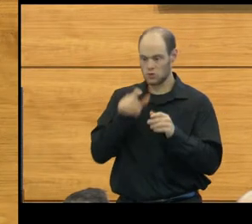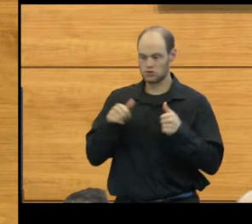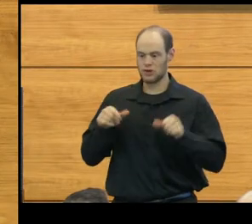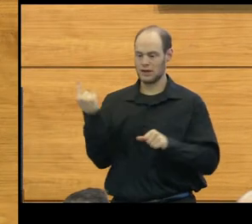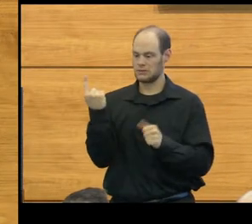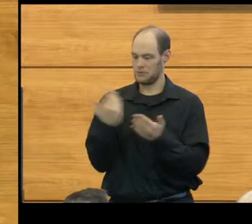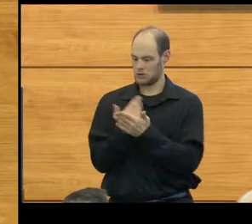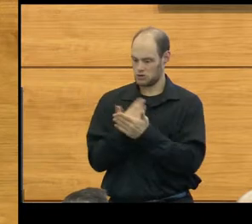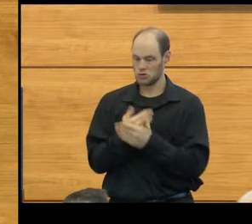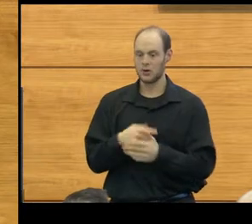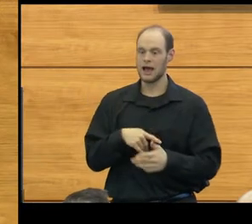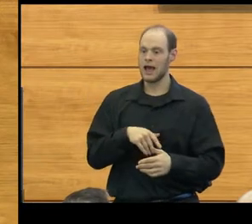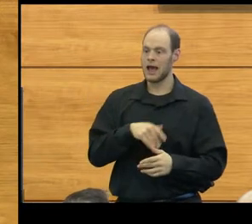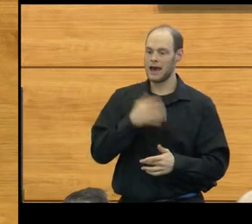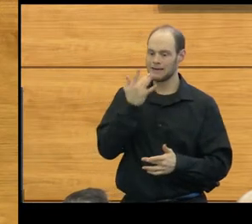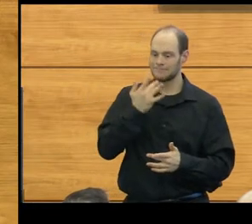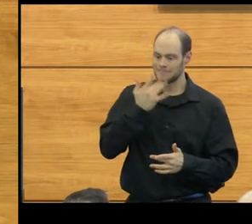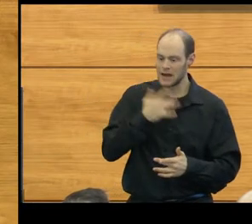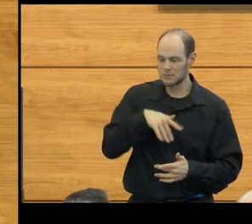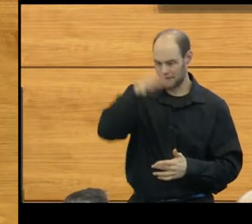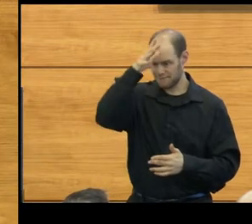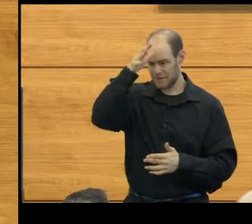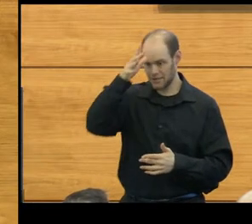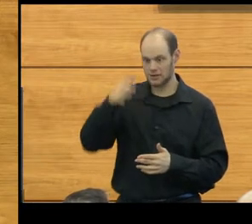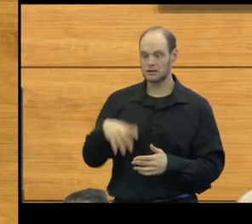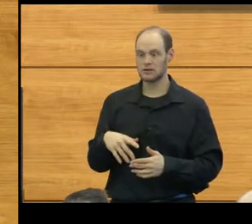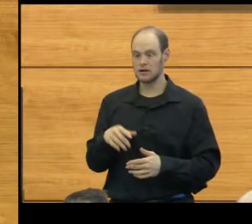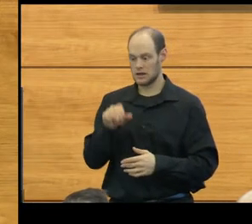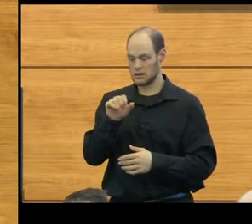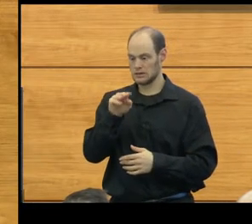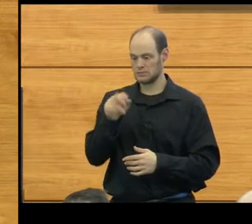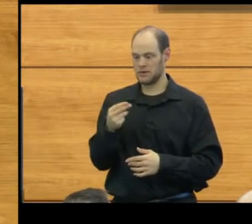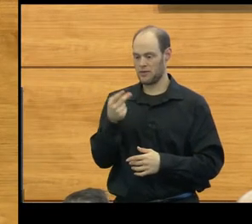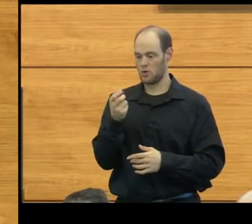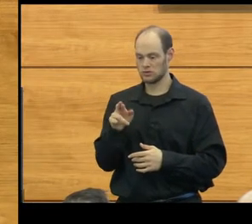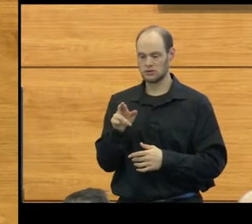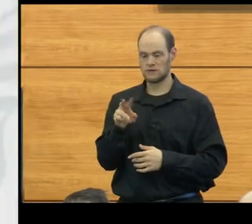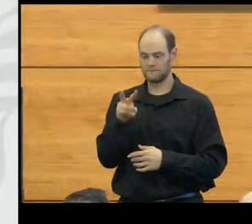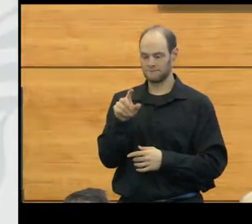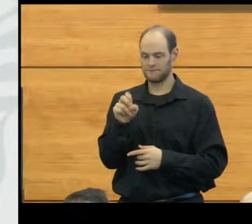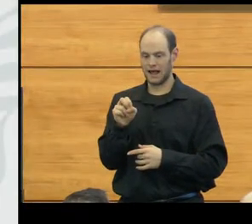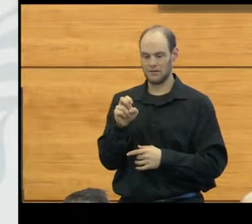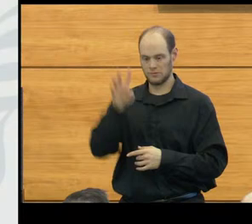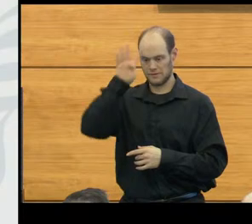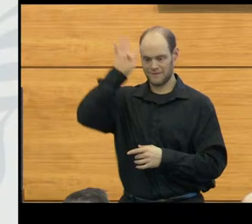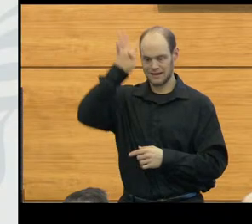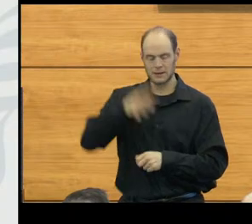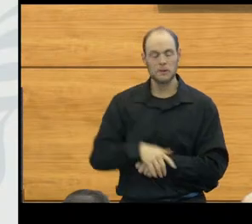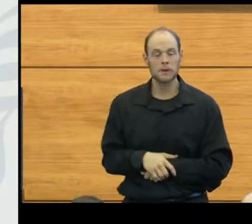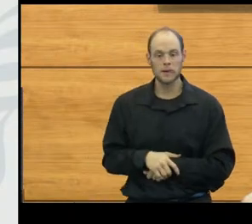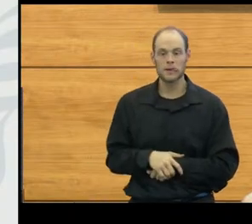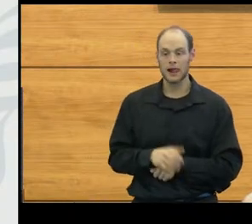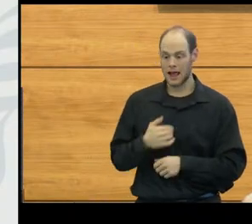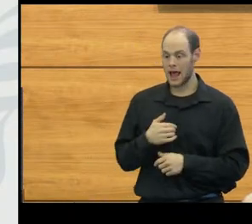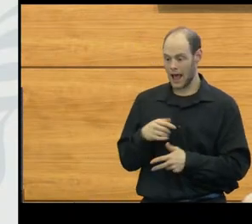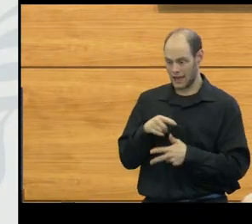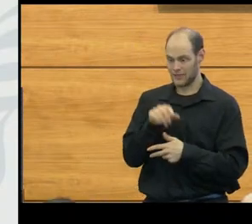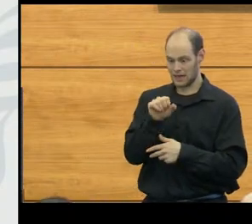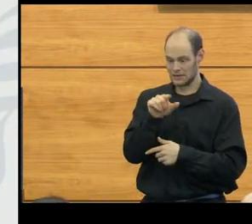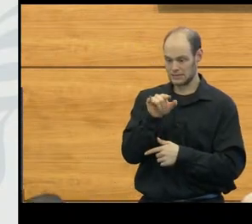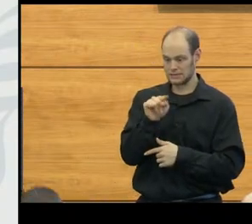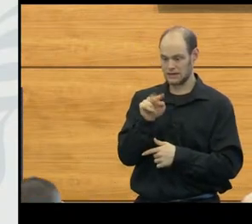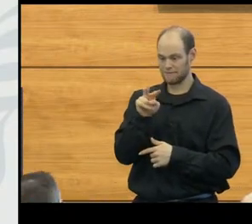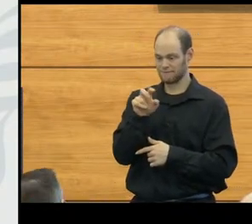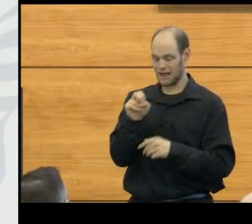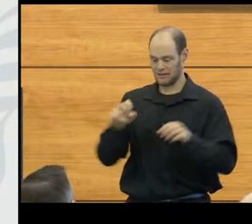new, and a desperate father, the Spitz-Halter valve was created. It had the slit valve system